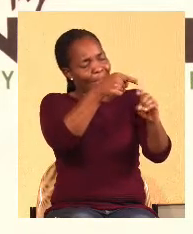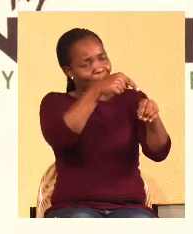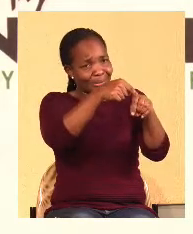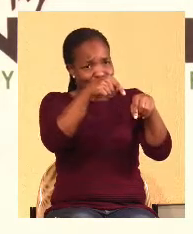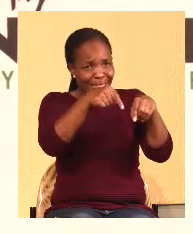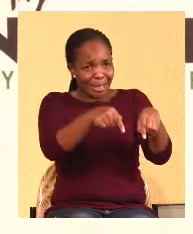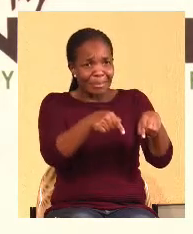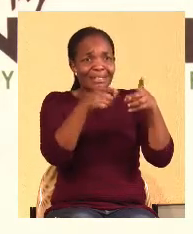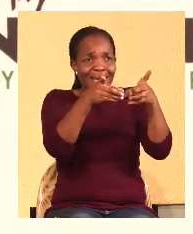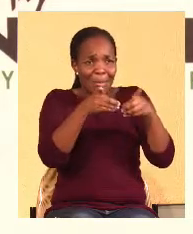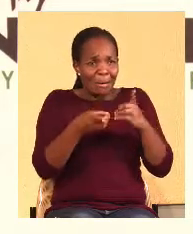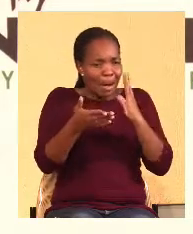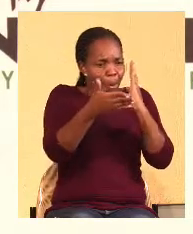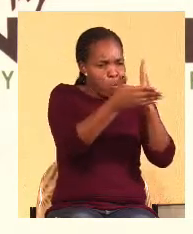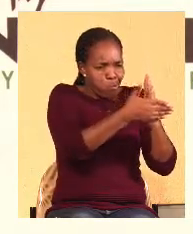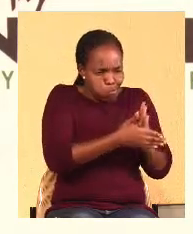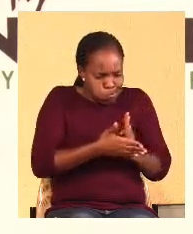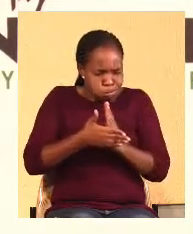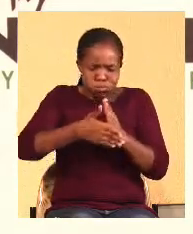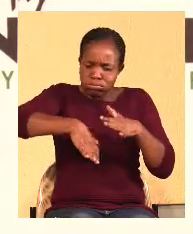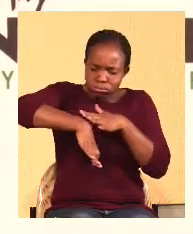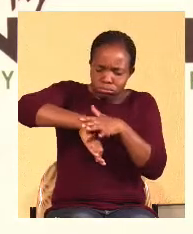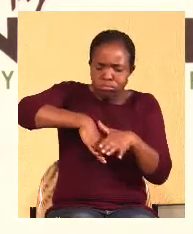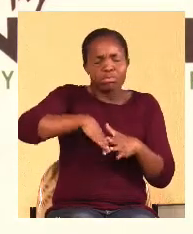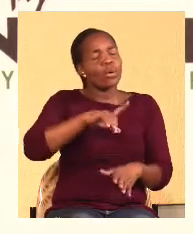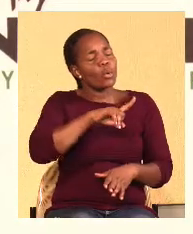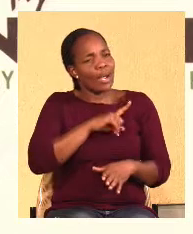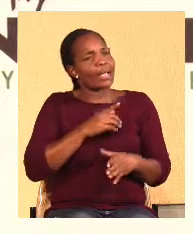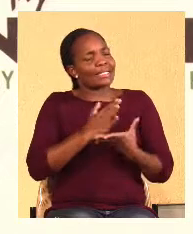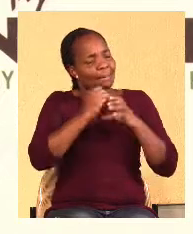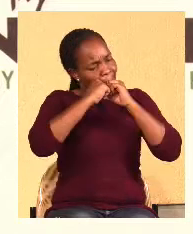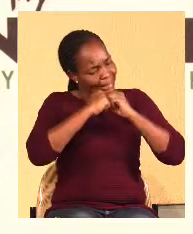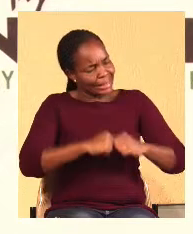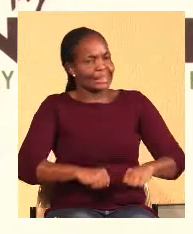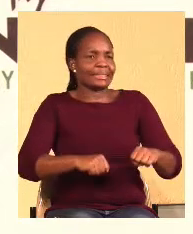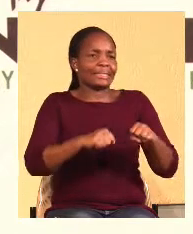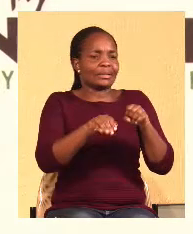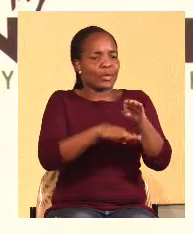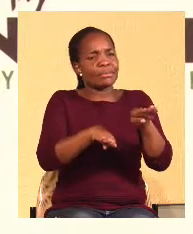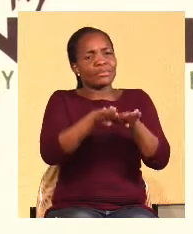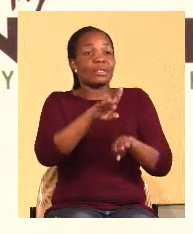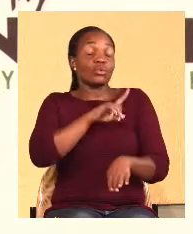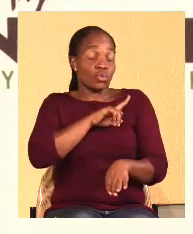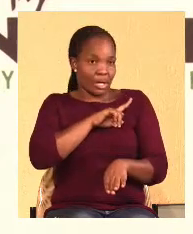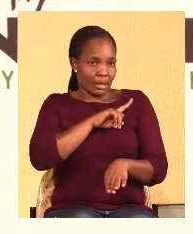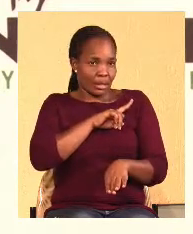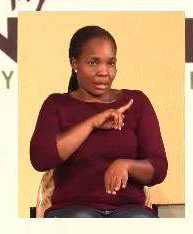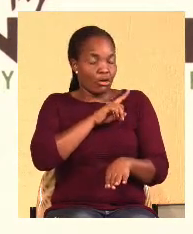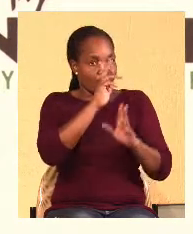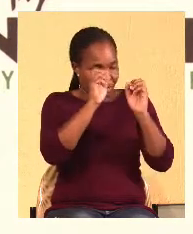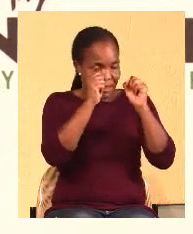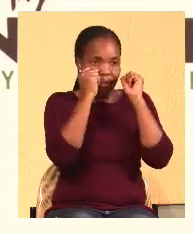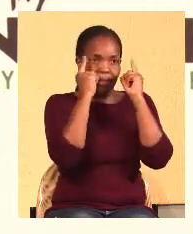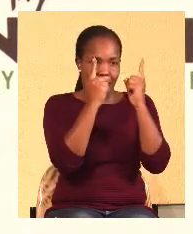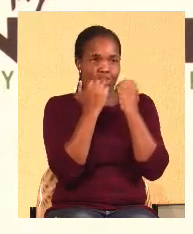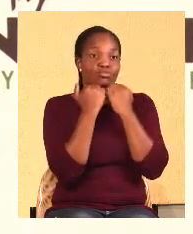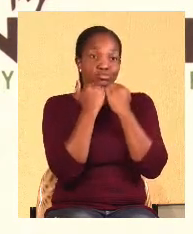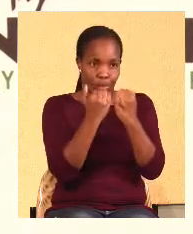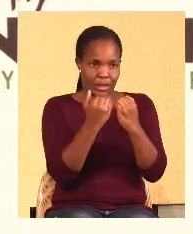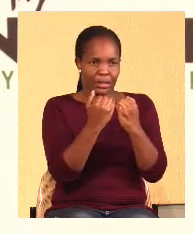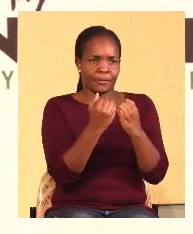in place and why certain measures and restrictions have been put in place. So that's really the main aim, and I just want